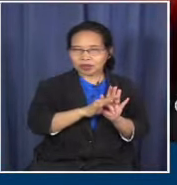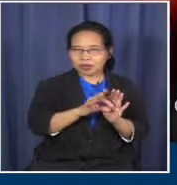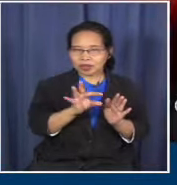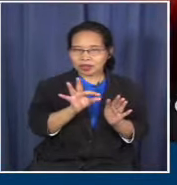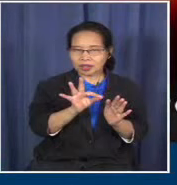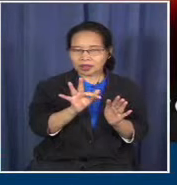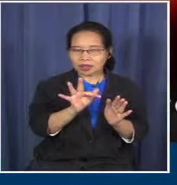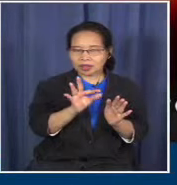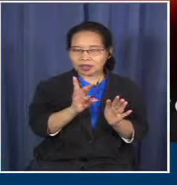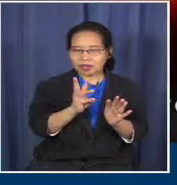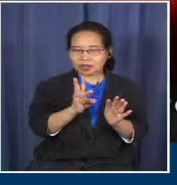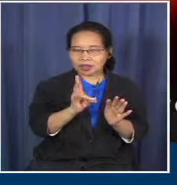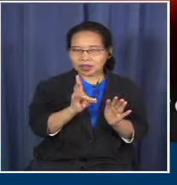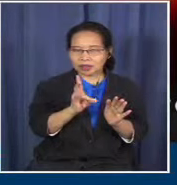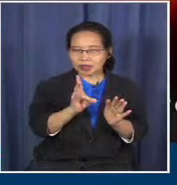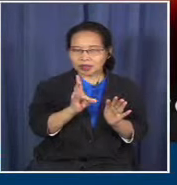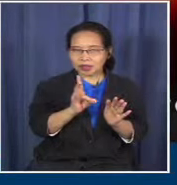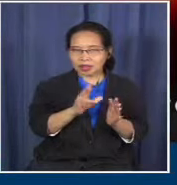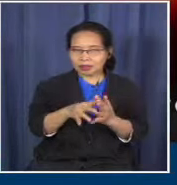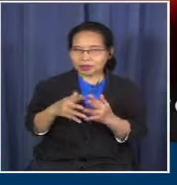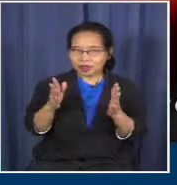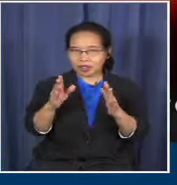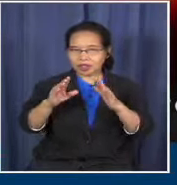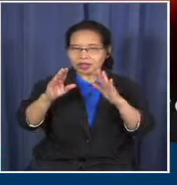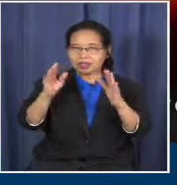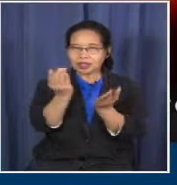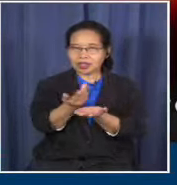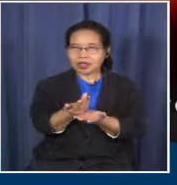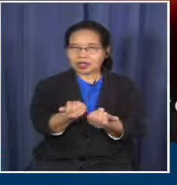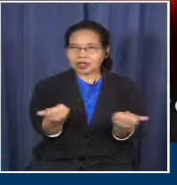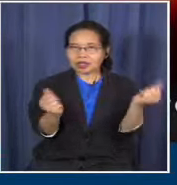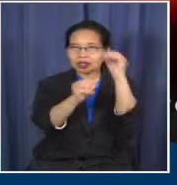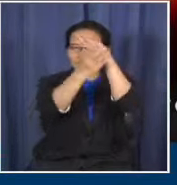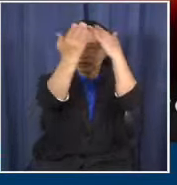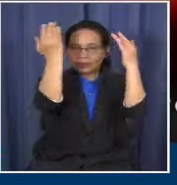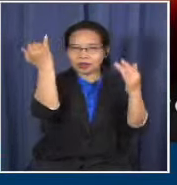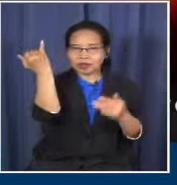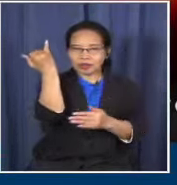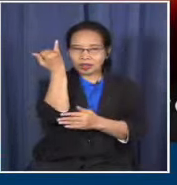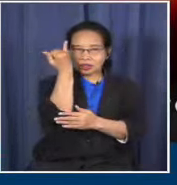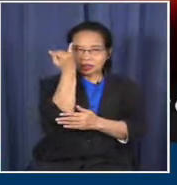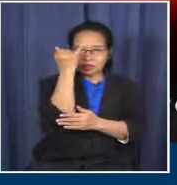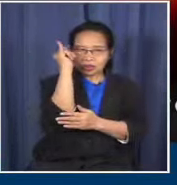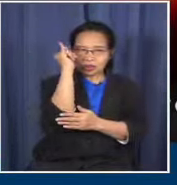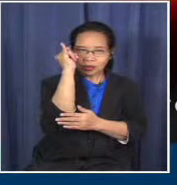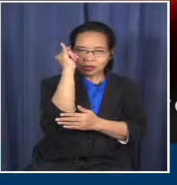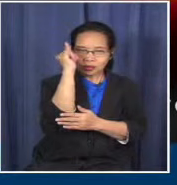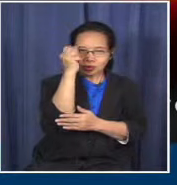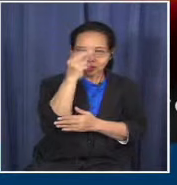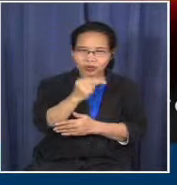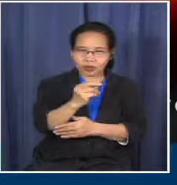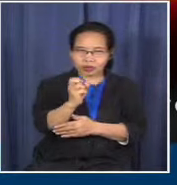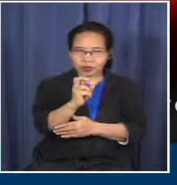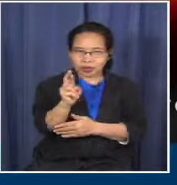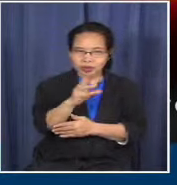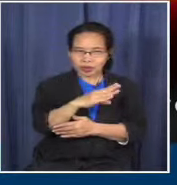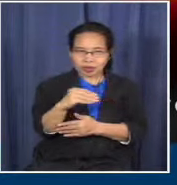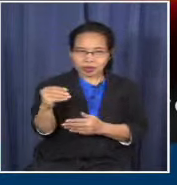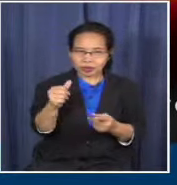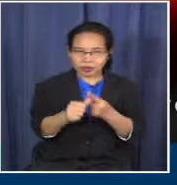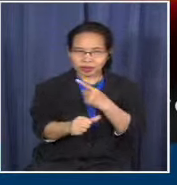term black hole was coined in 1967 by the American astronomer John Wheeler.